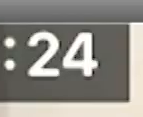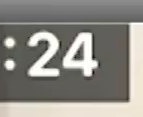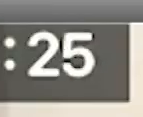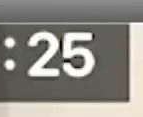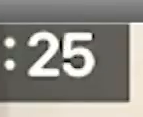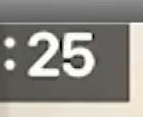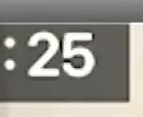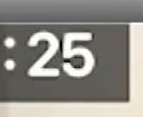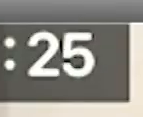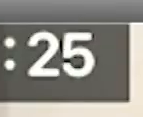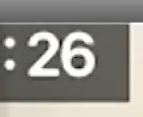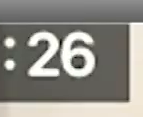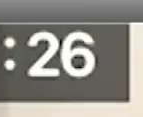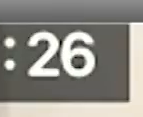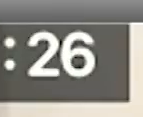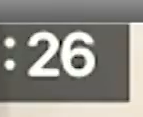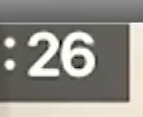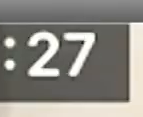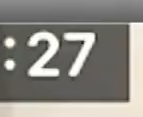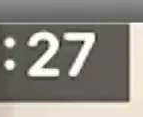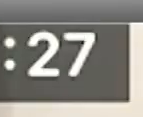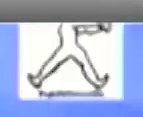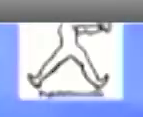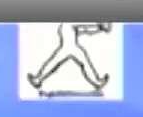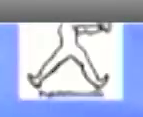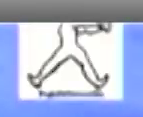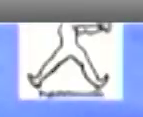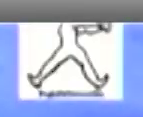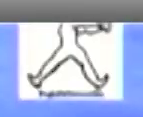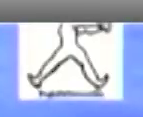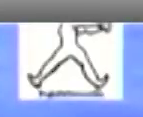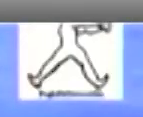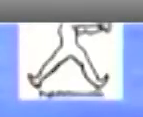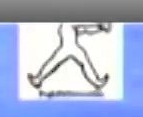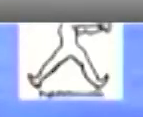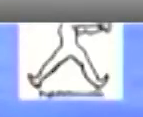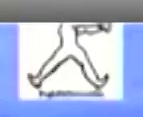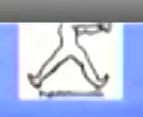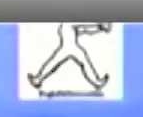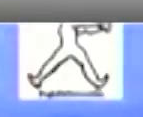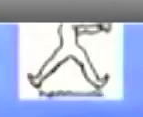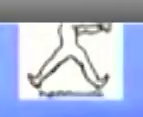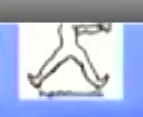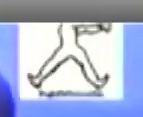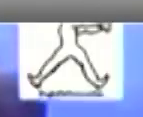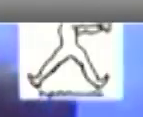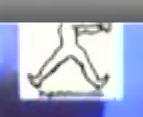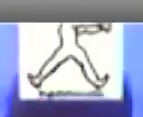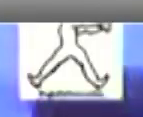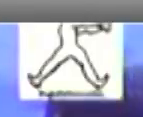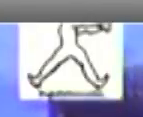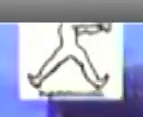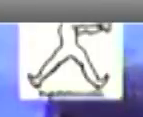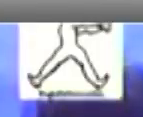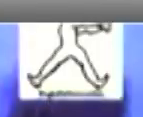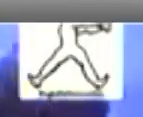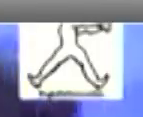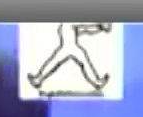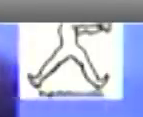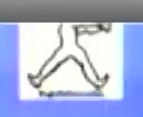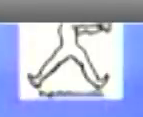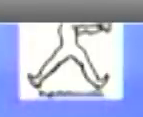teaching and the execution of some aspects of this project. From the ministry's end, it's not only about financing, but creating